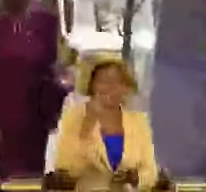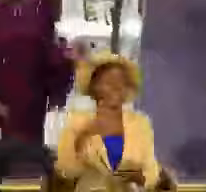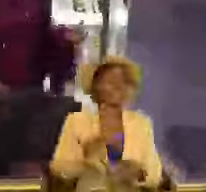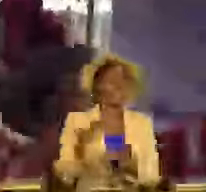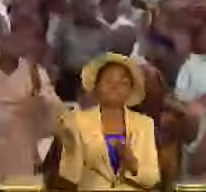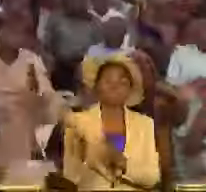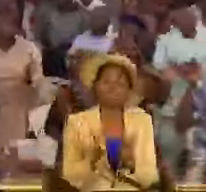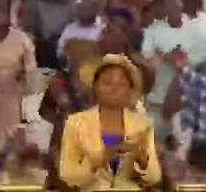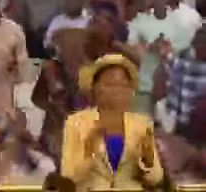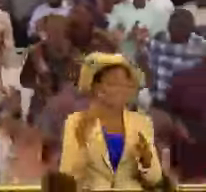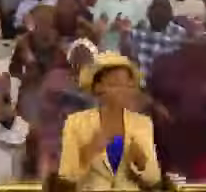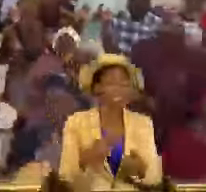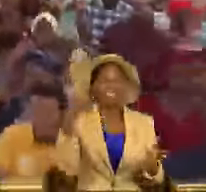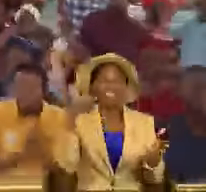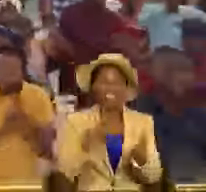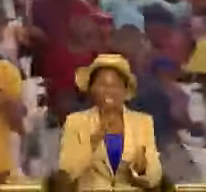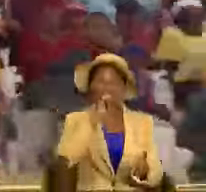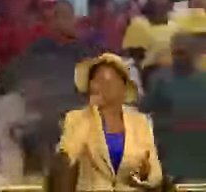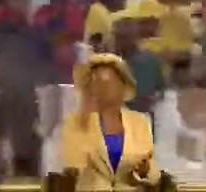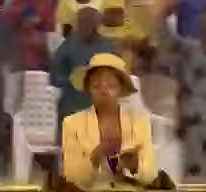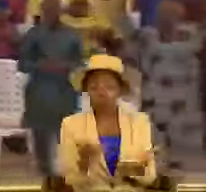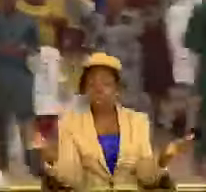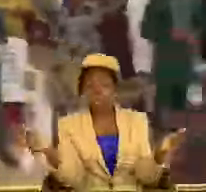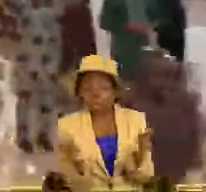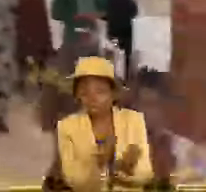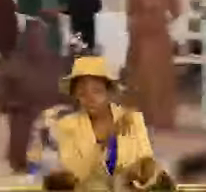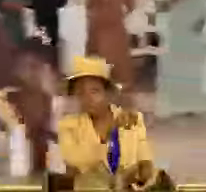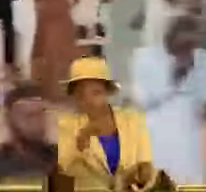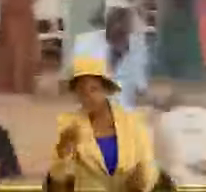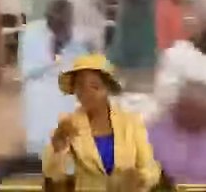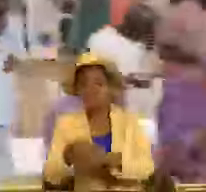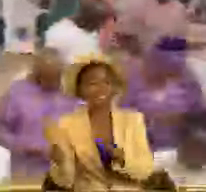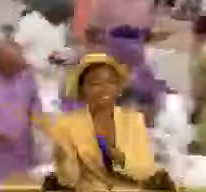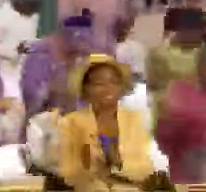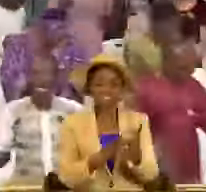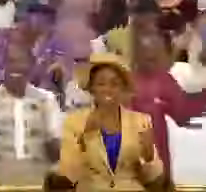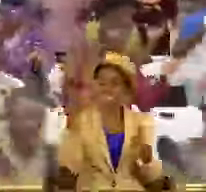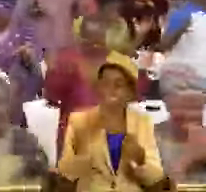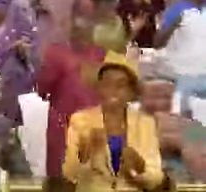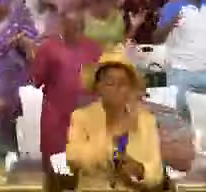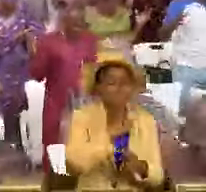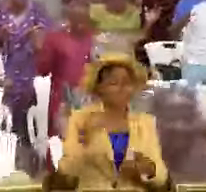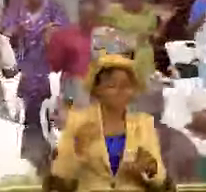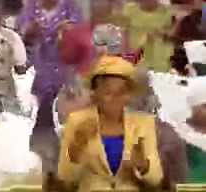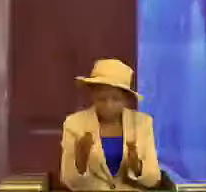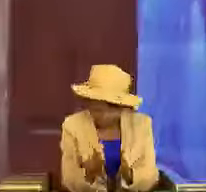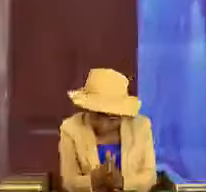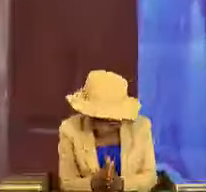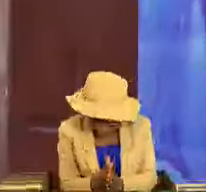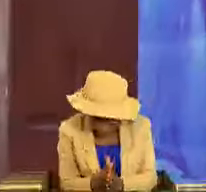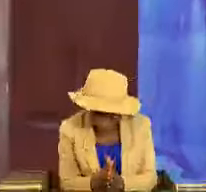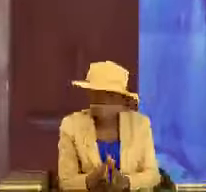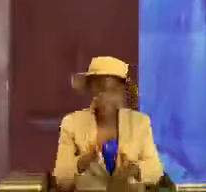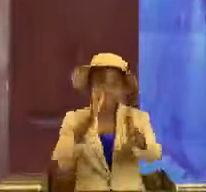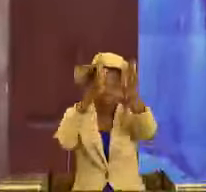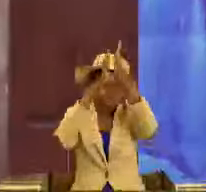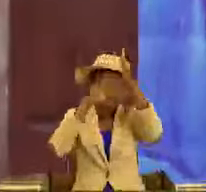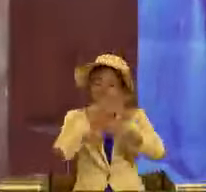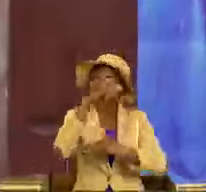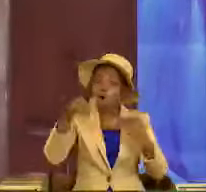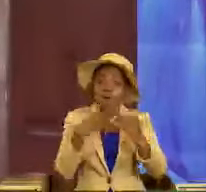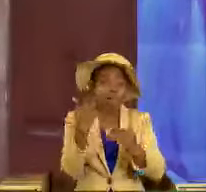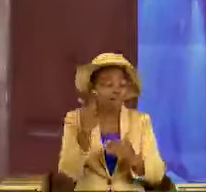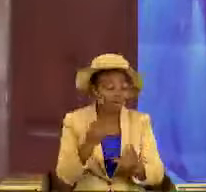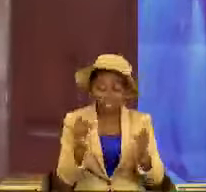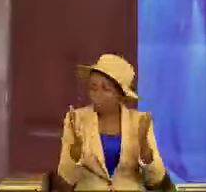louder is well with you in Jesus name we pray father all the prayer requests are answer them